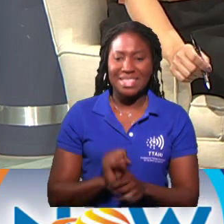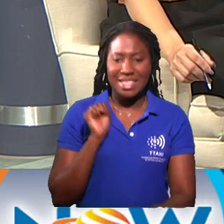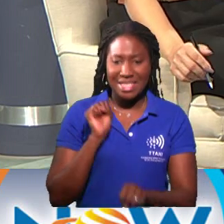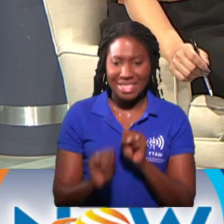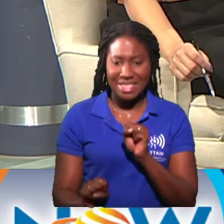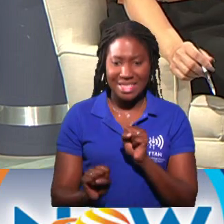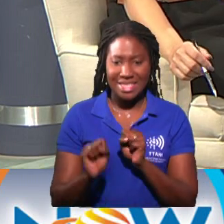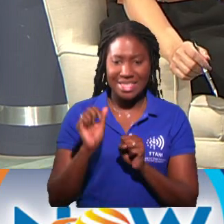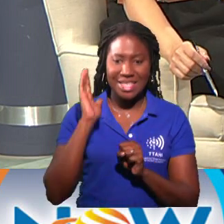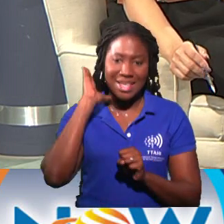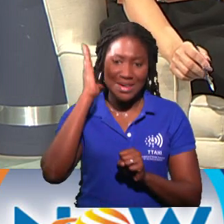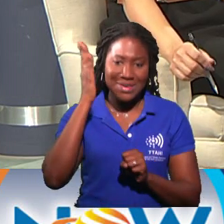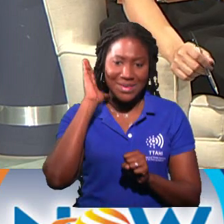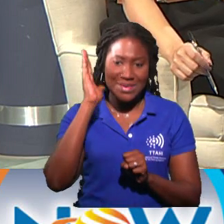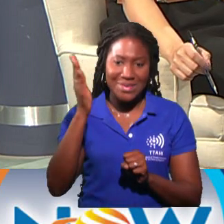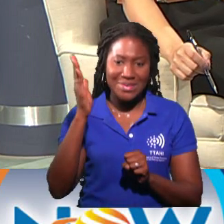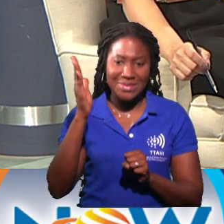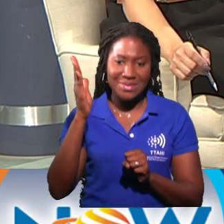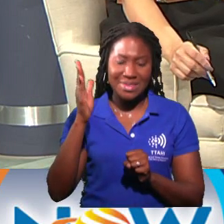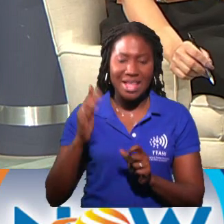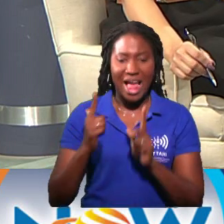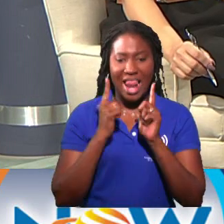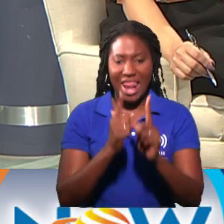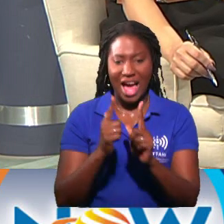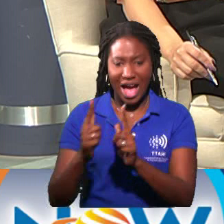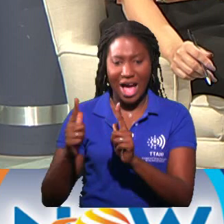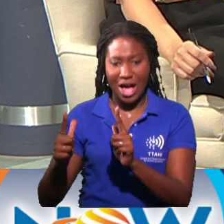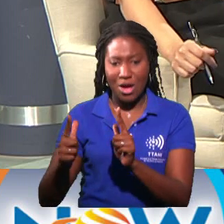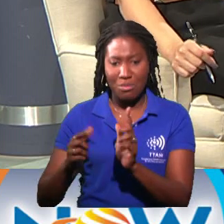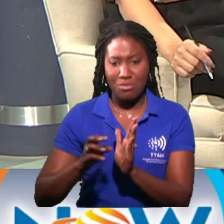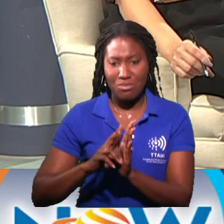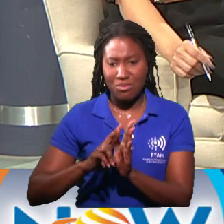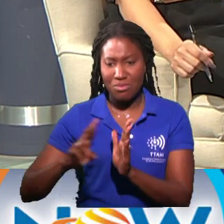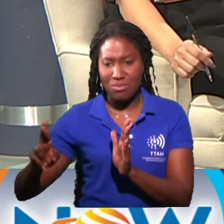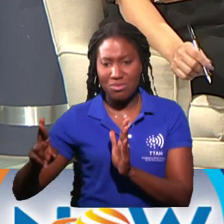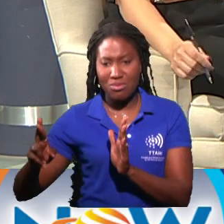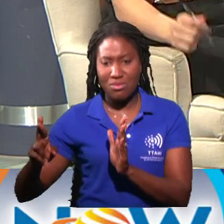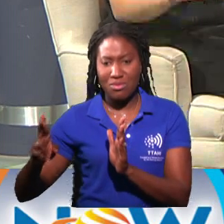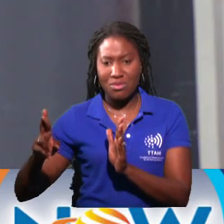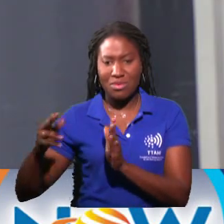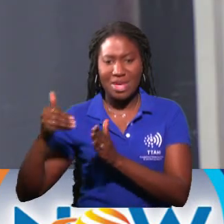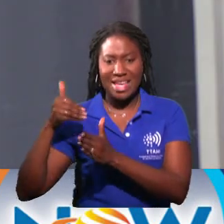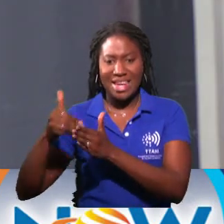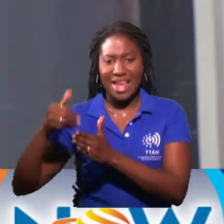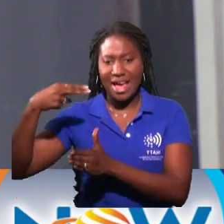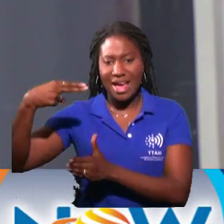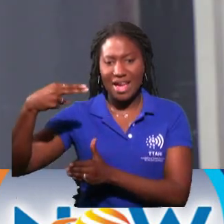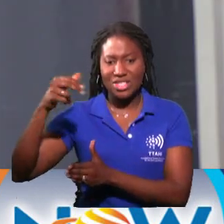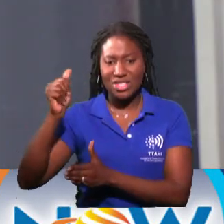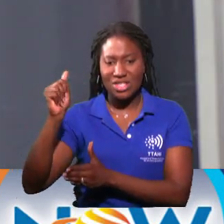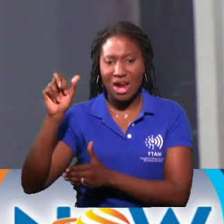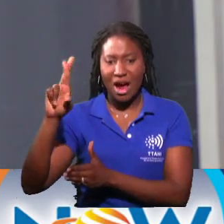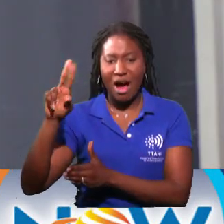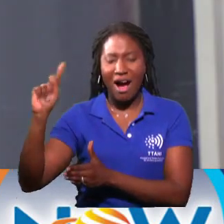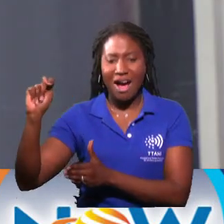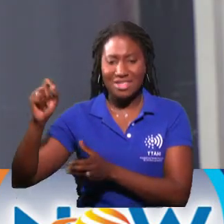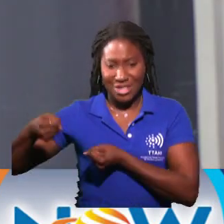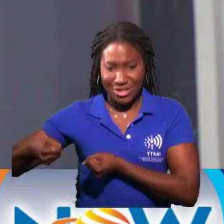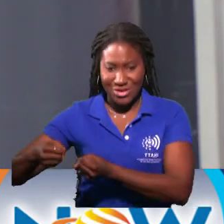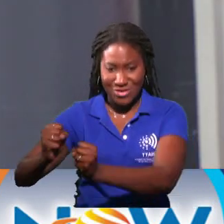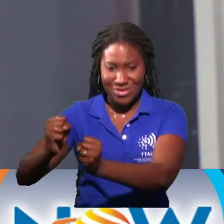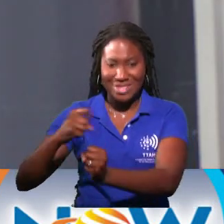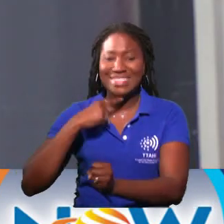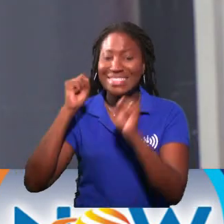the wing of the library that's closer to Hart Street. There we go. Thanks. You know